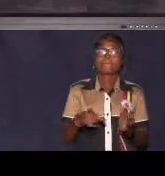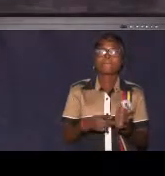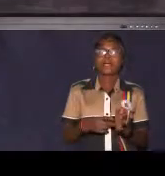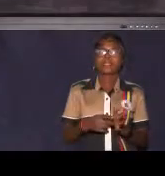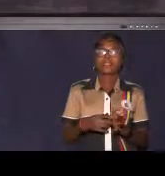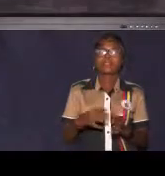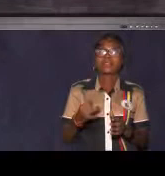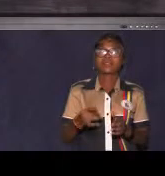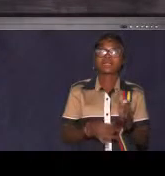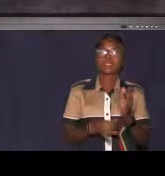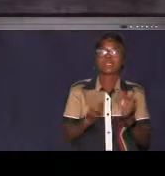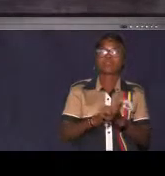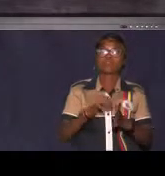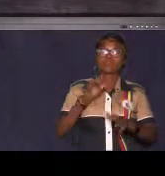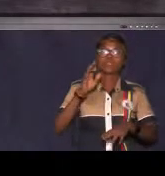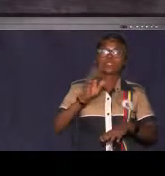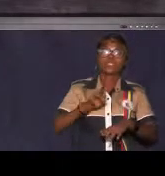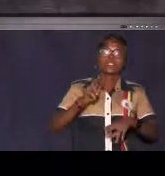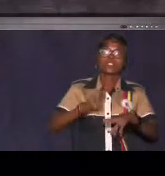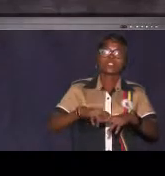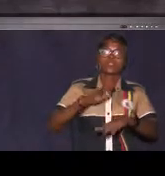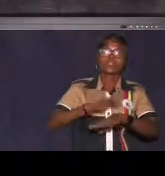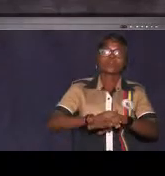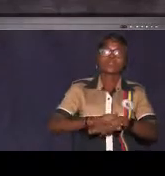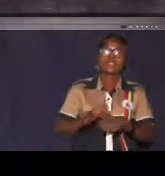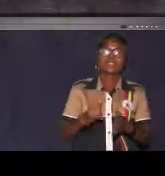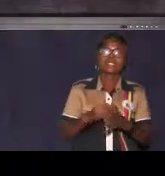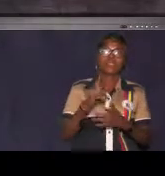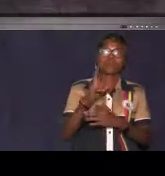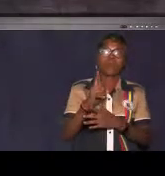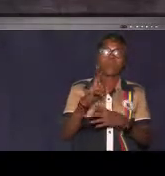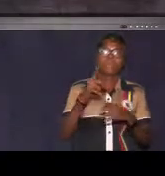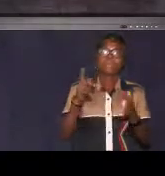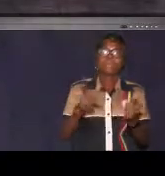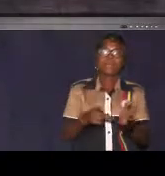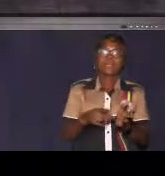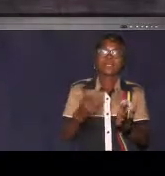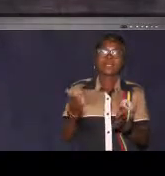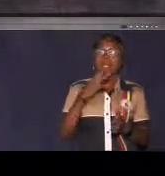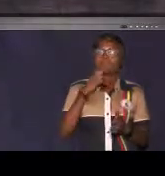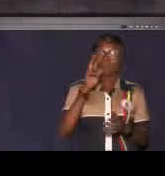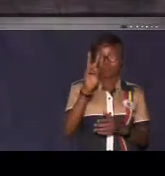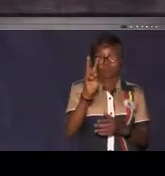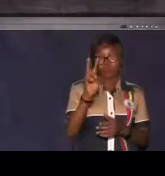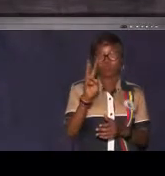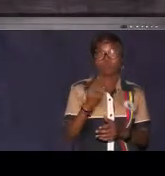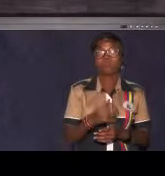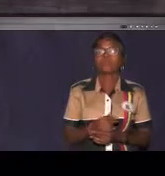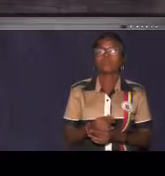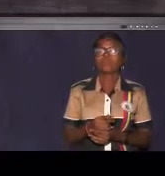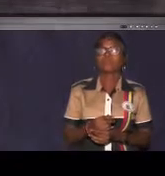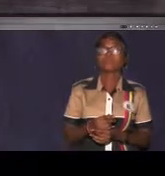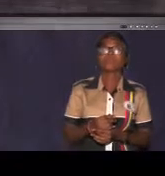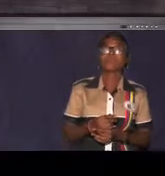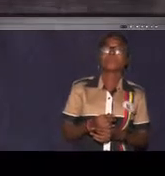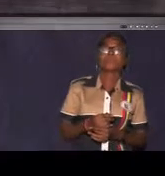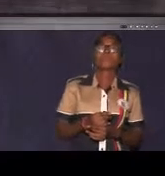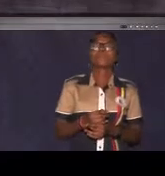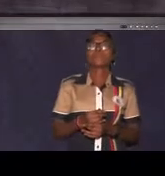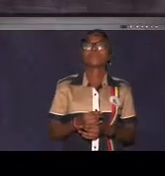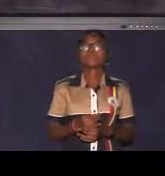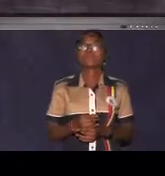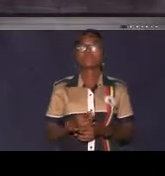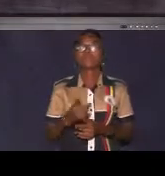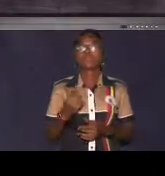the fleshy part of your body that you sit on. Buttock is one part. You know there are two parts.